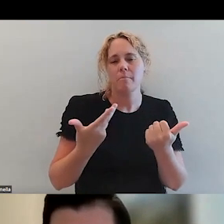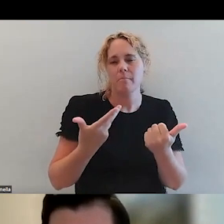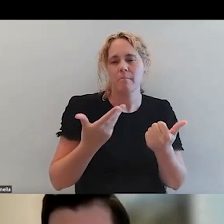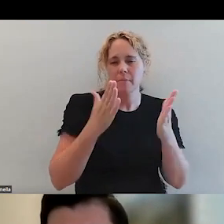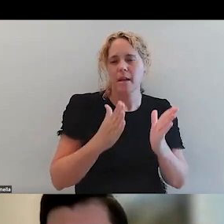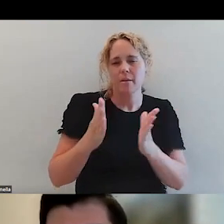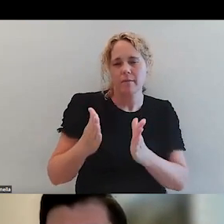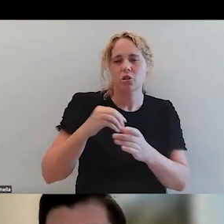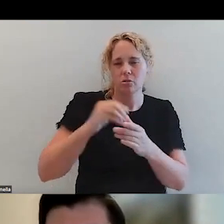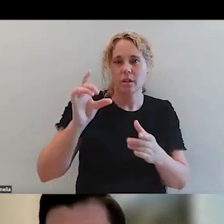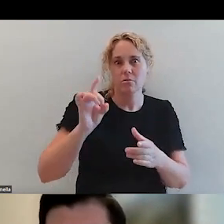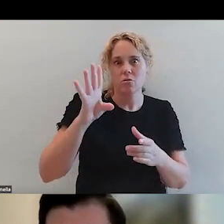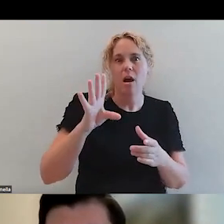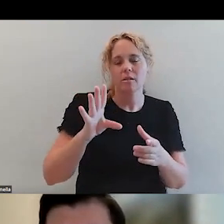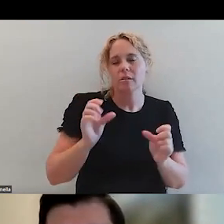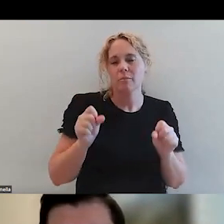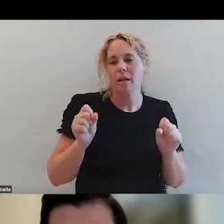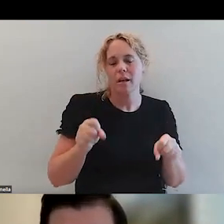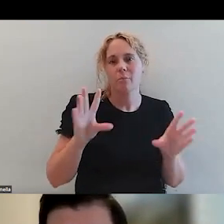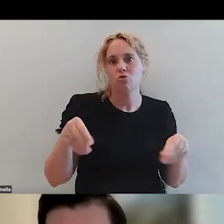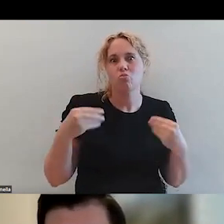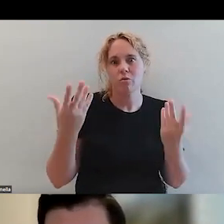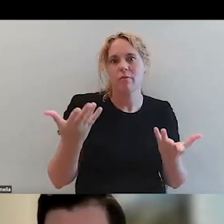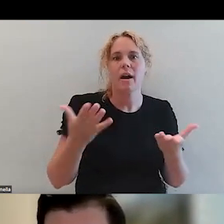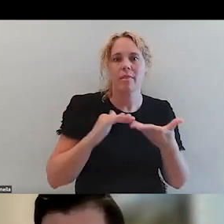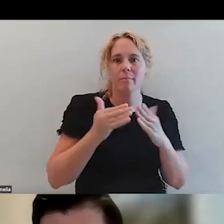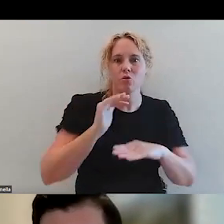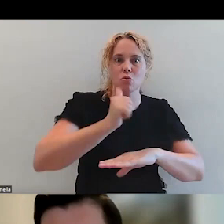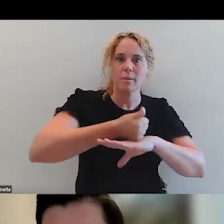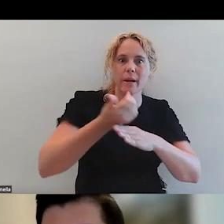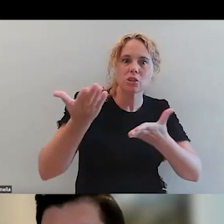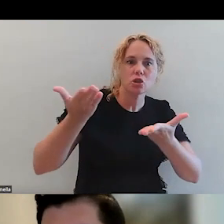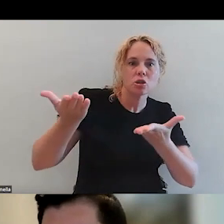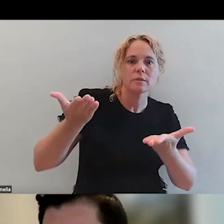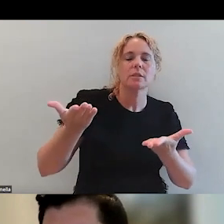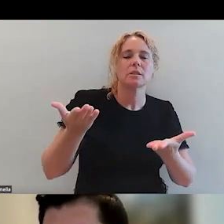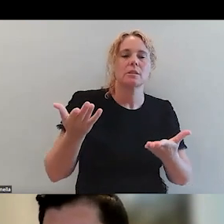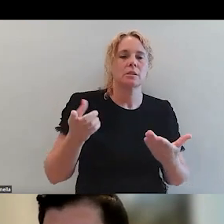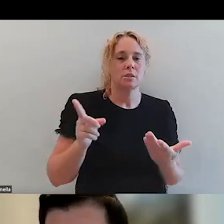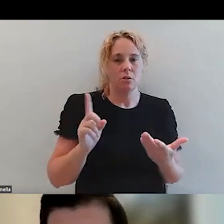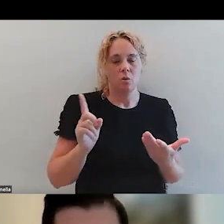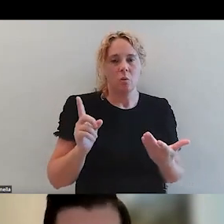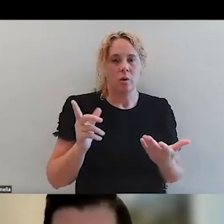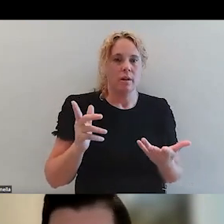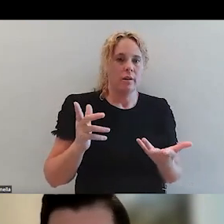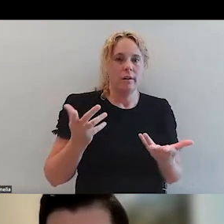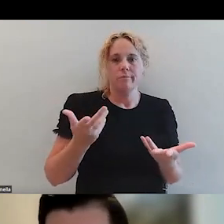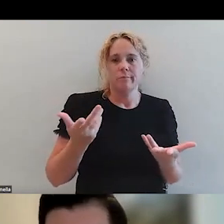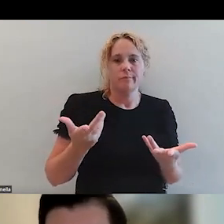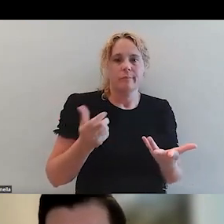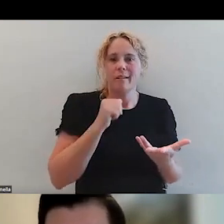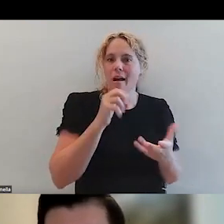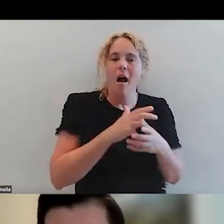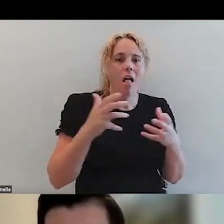individuals in crisis, being able to provide them community-based services where there's not loud